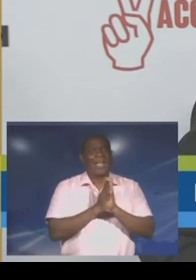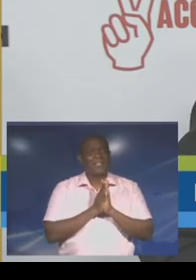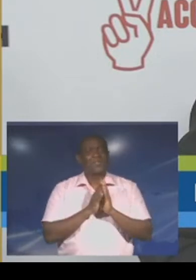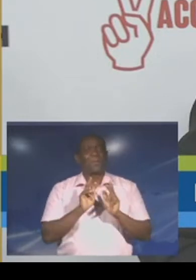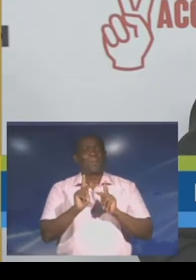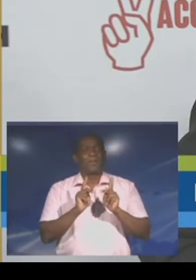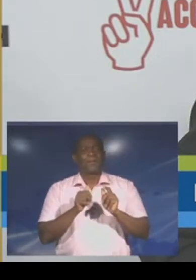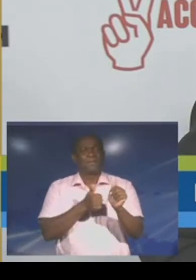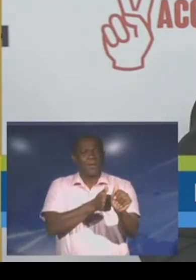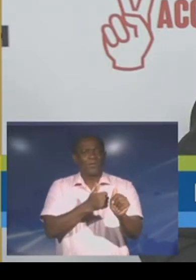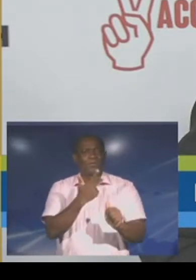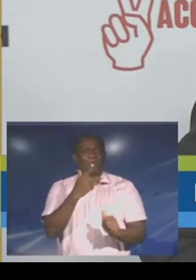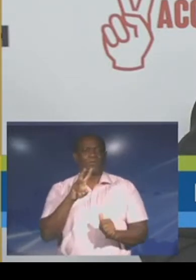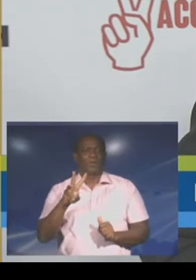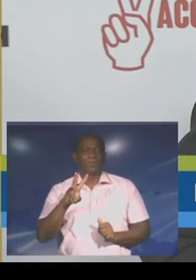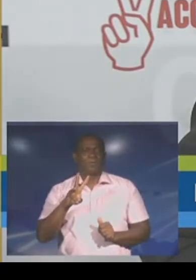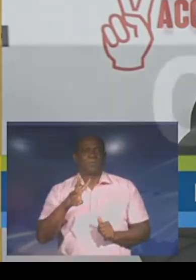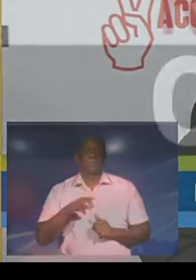goodbye for now.